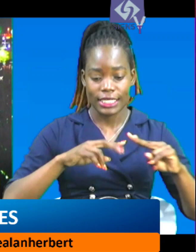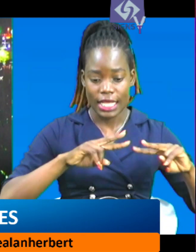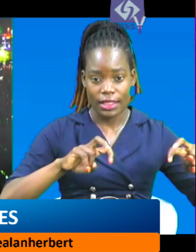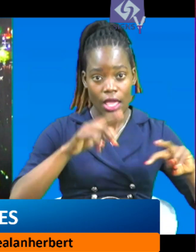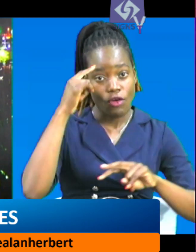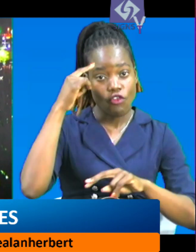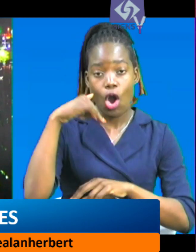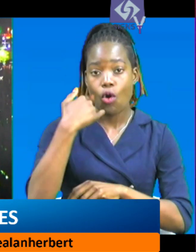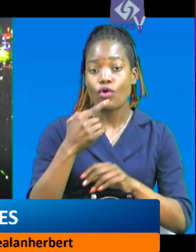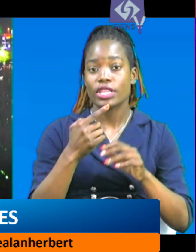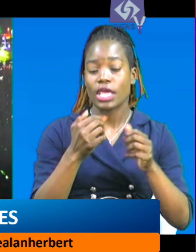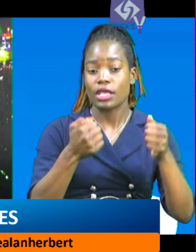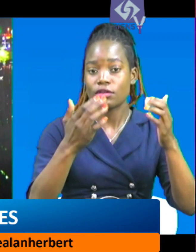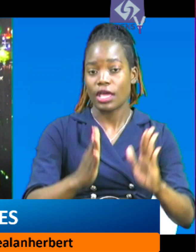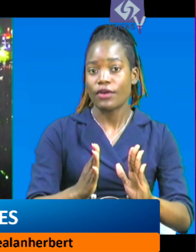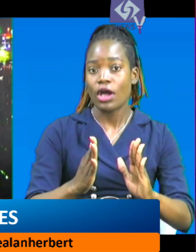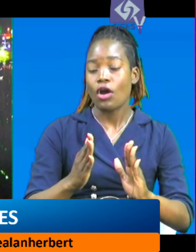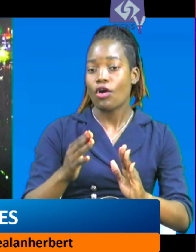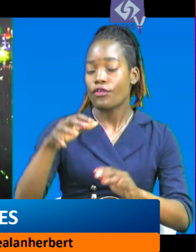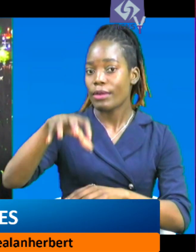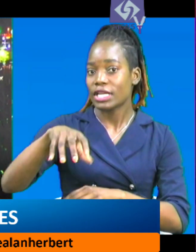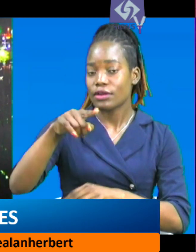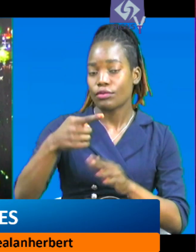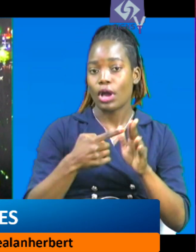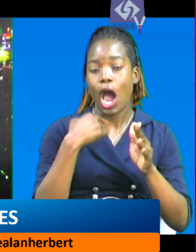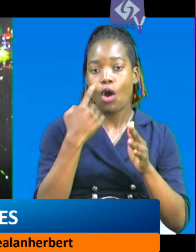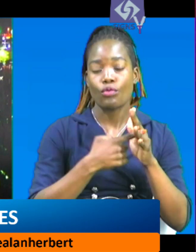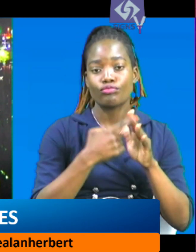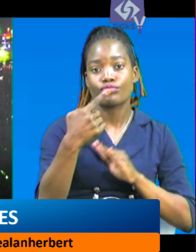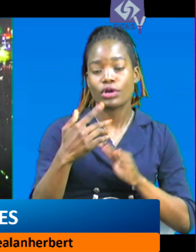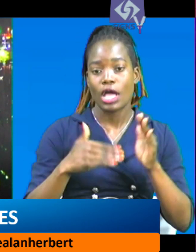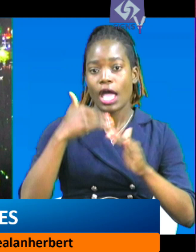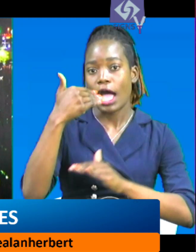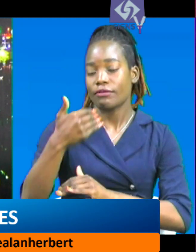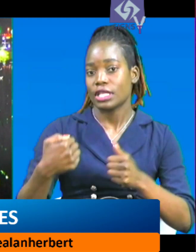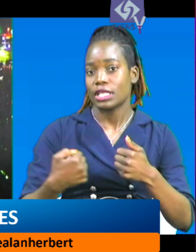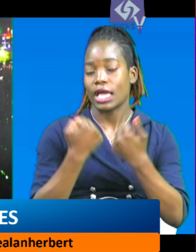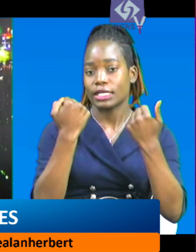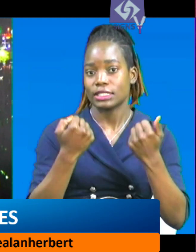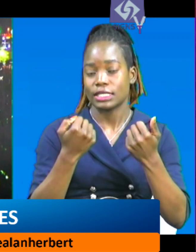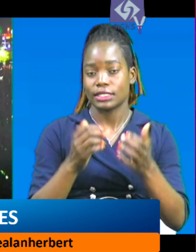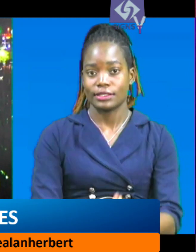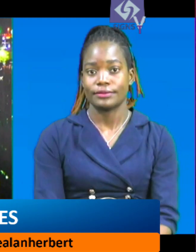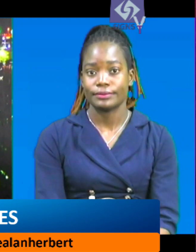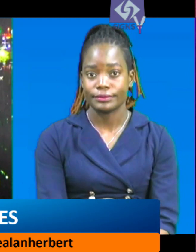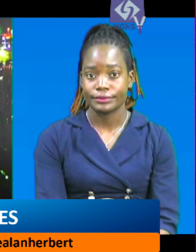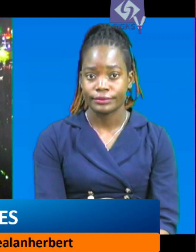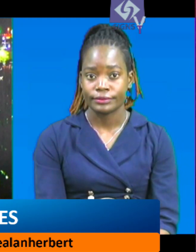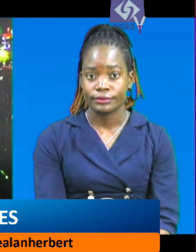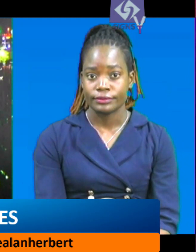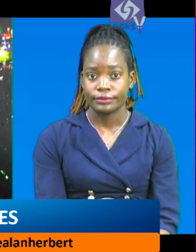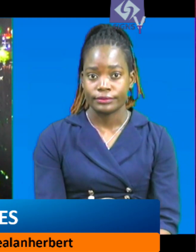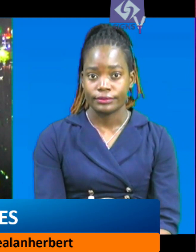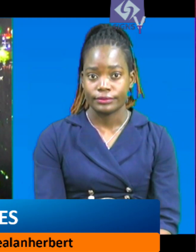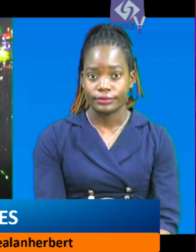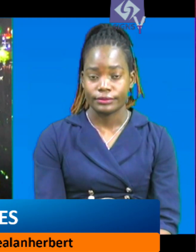the driver of the truck who fled at the scene shortly after the accident occurred.